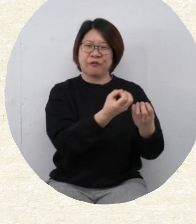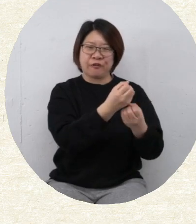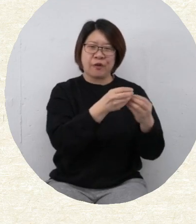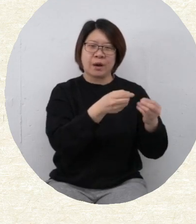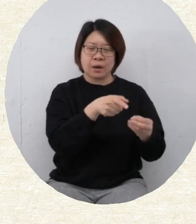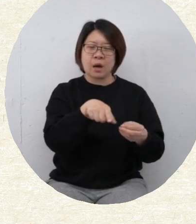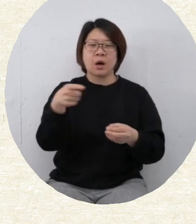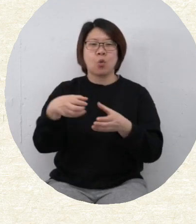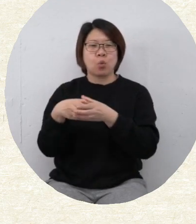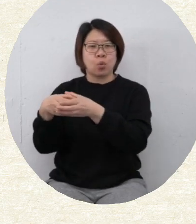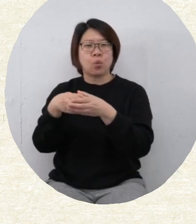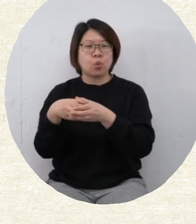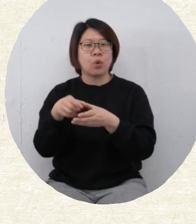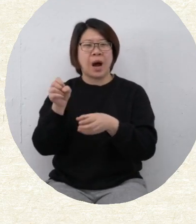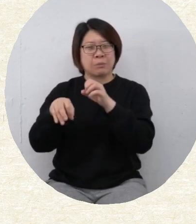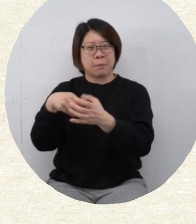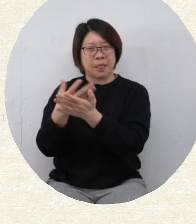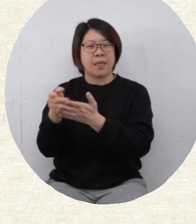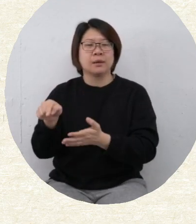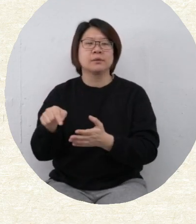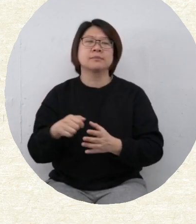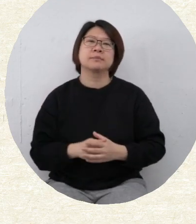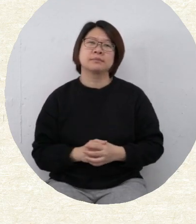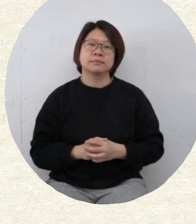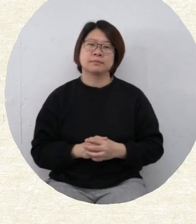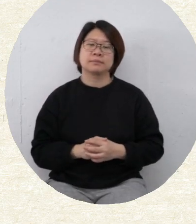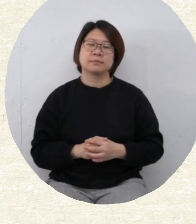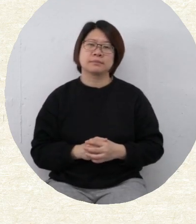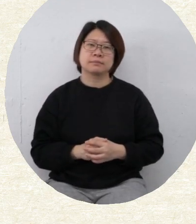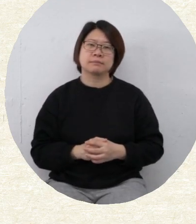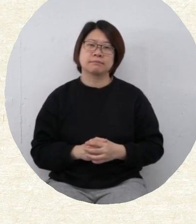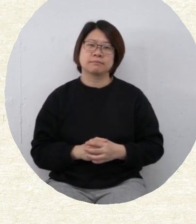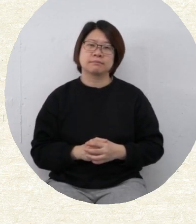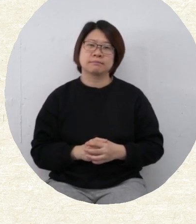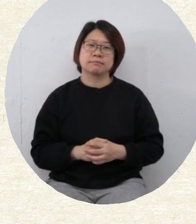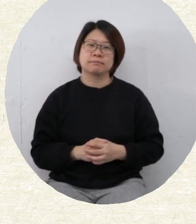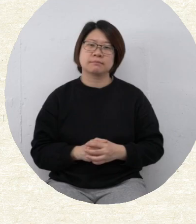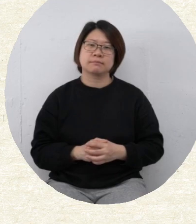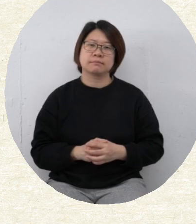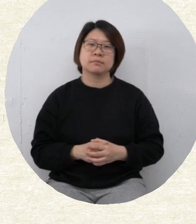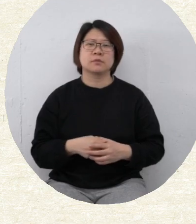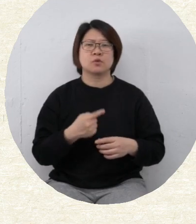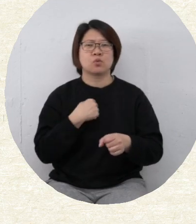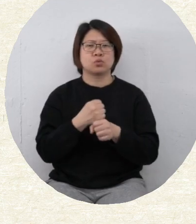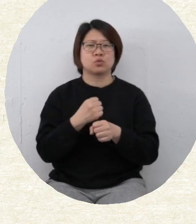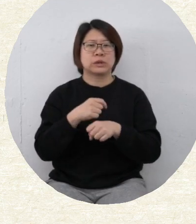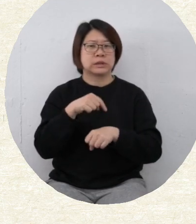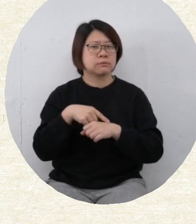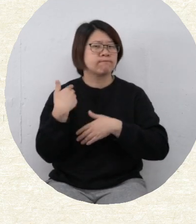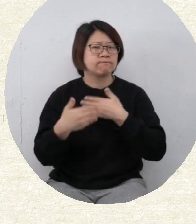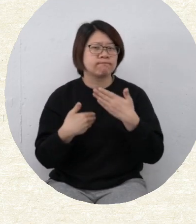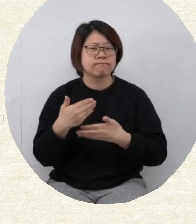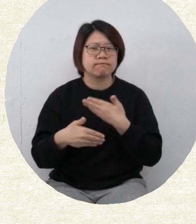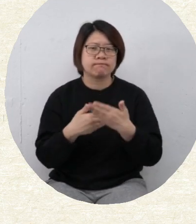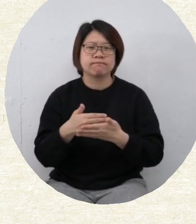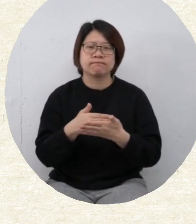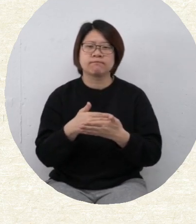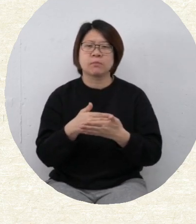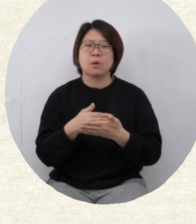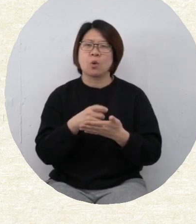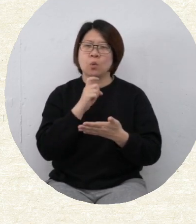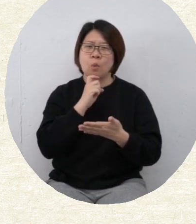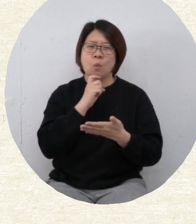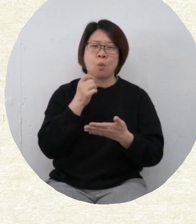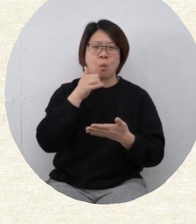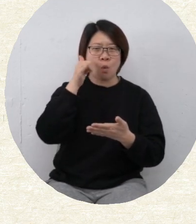also disposable containers have that contradicting sense of time. So that's how